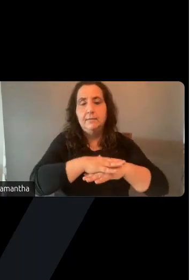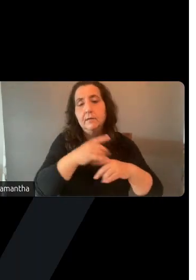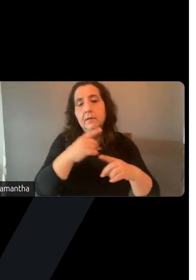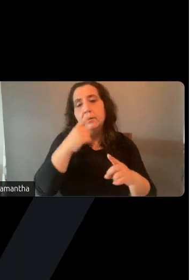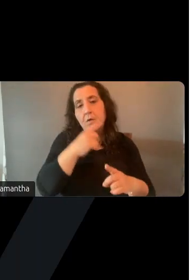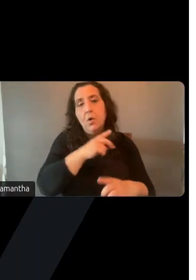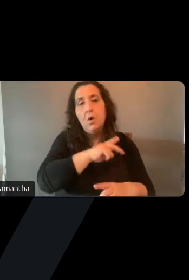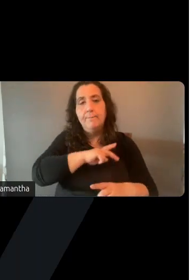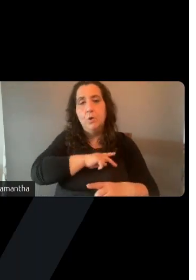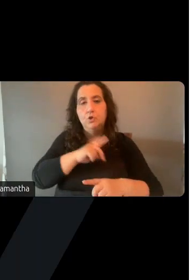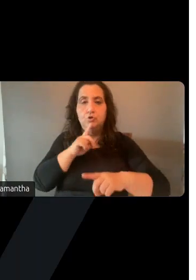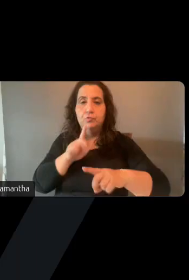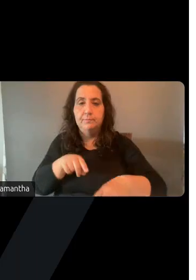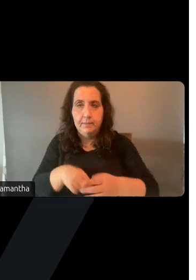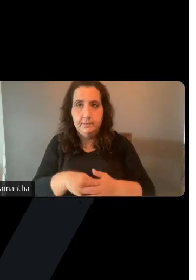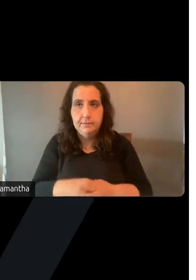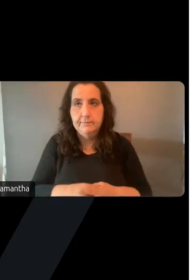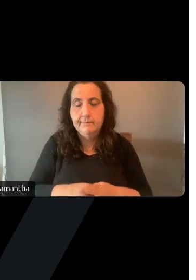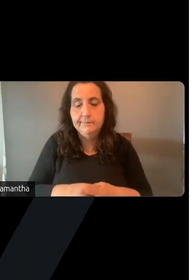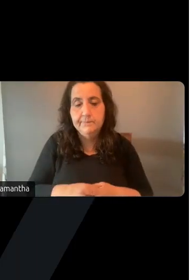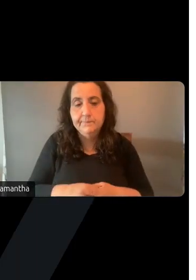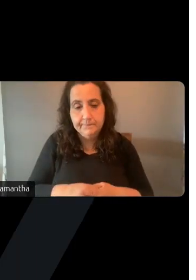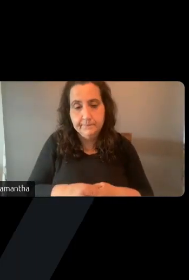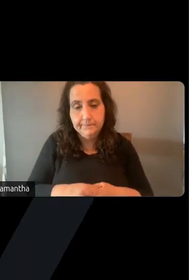personalized response.